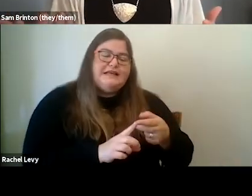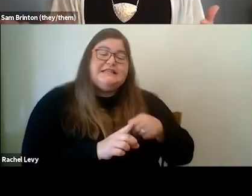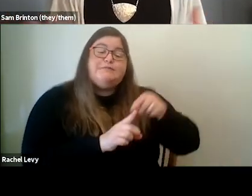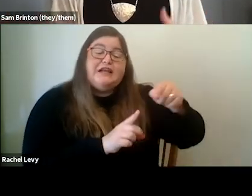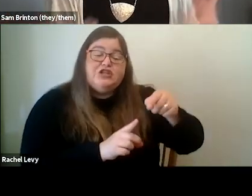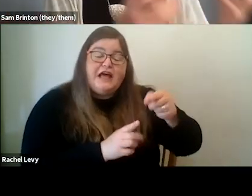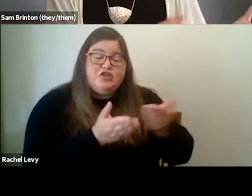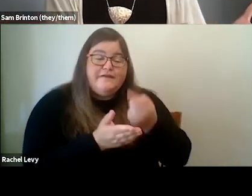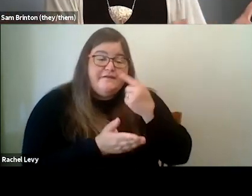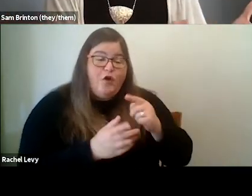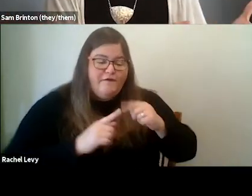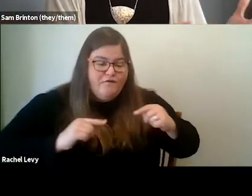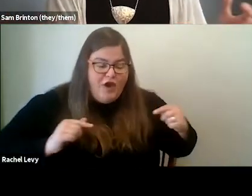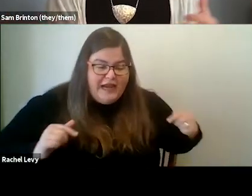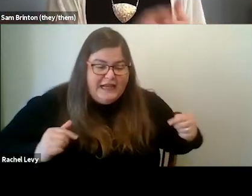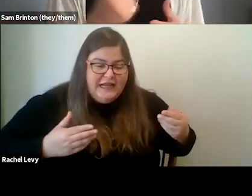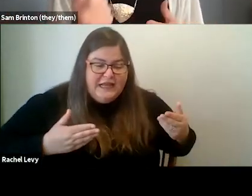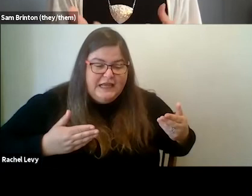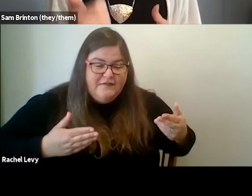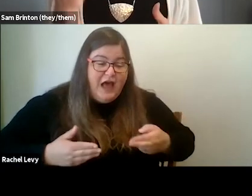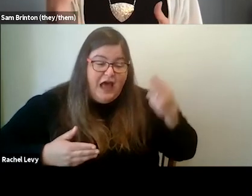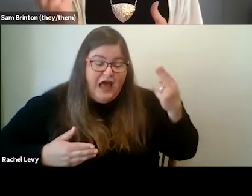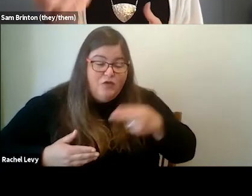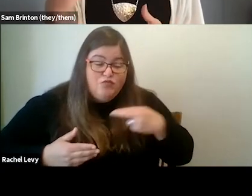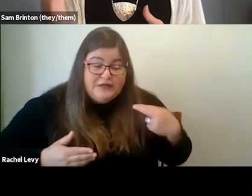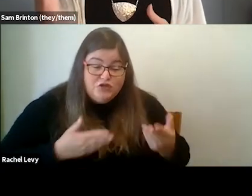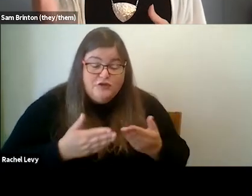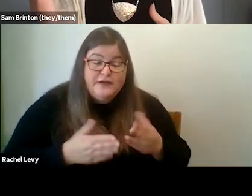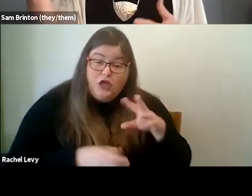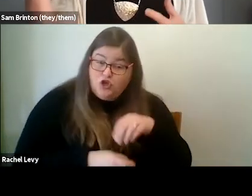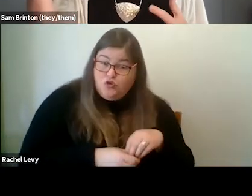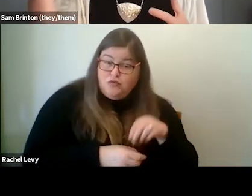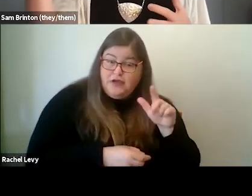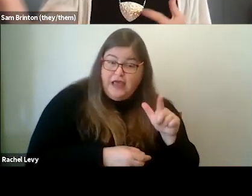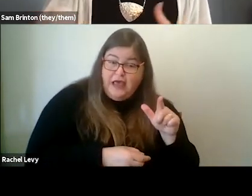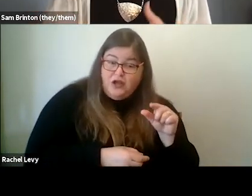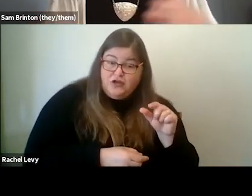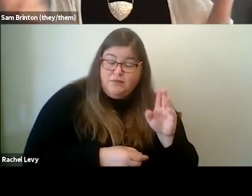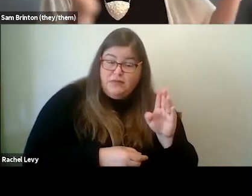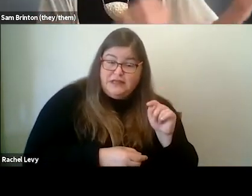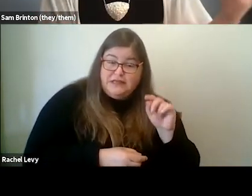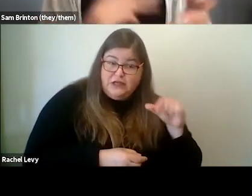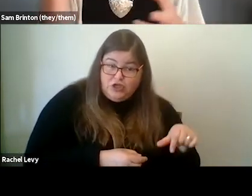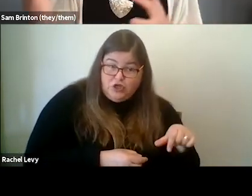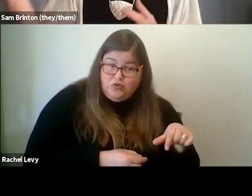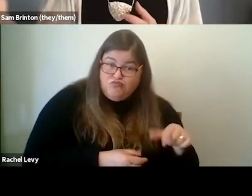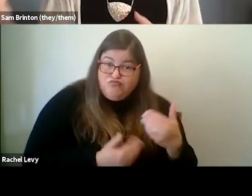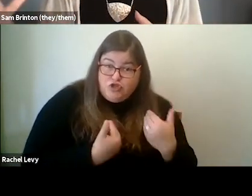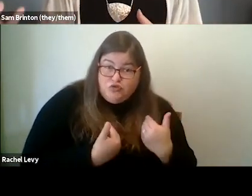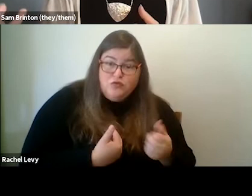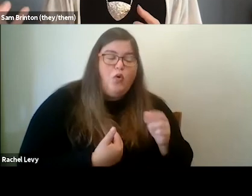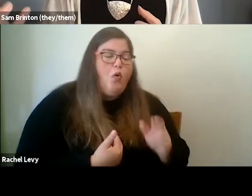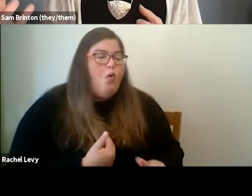high-risk populations, including LGBTQ youth, but also, of course, those who are rural or minorities or come